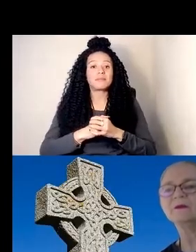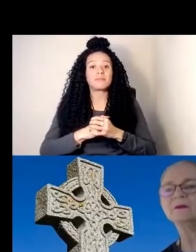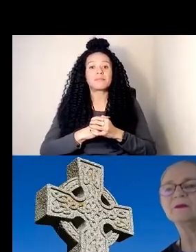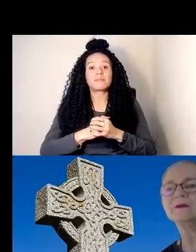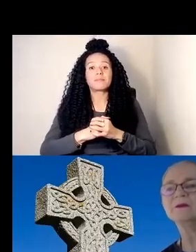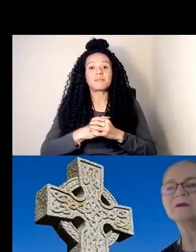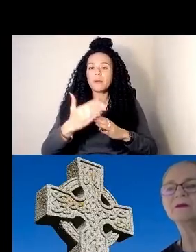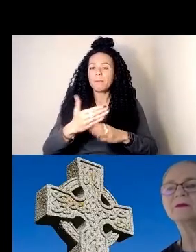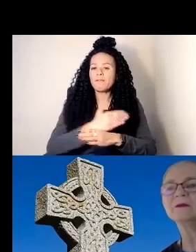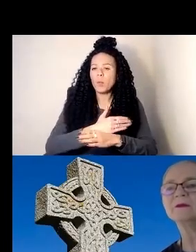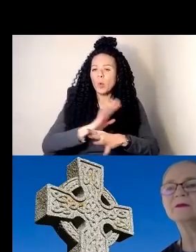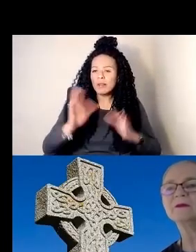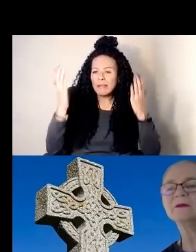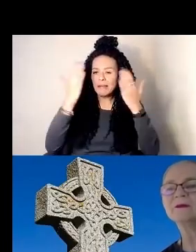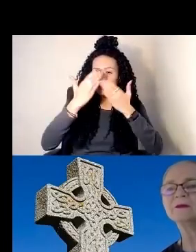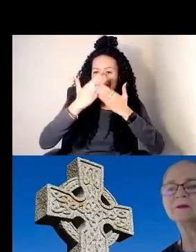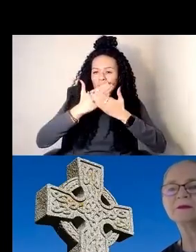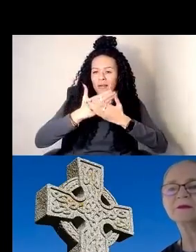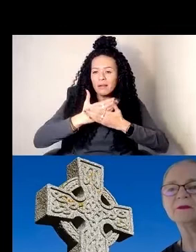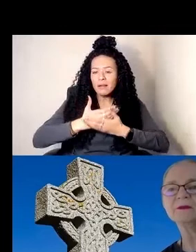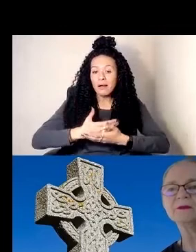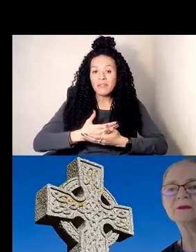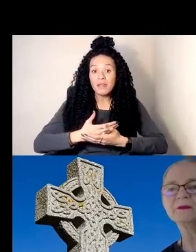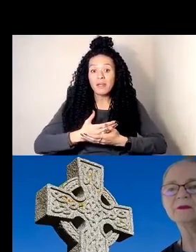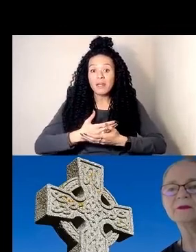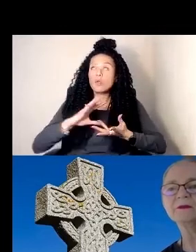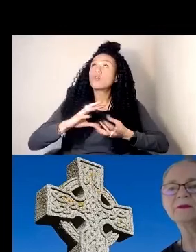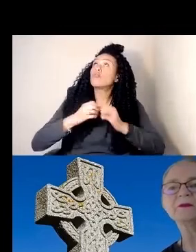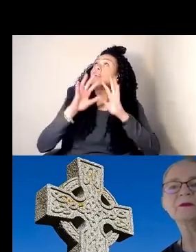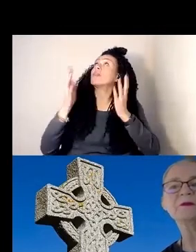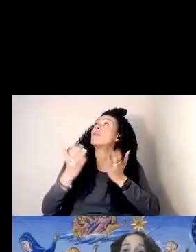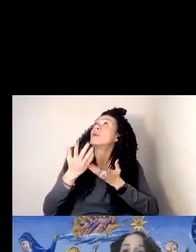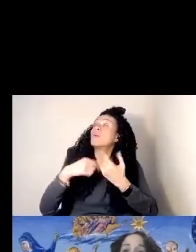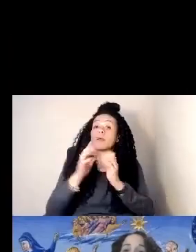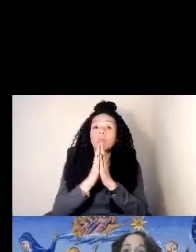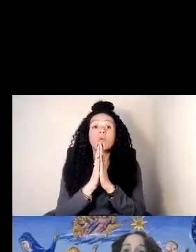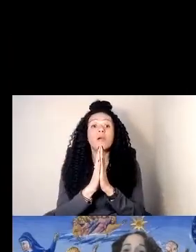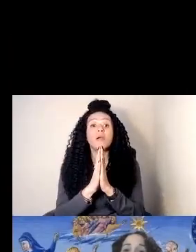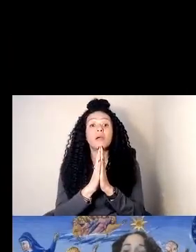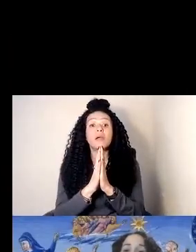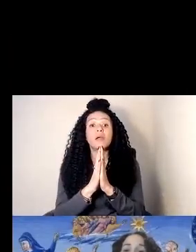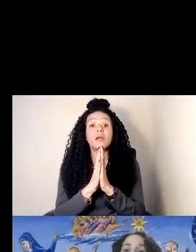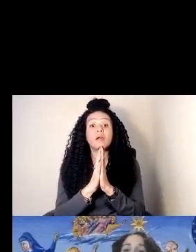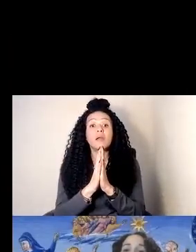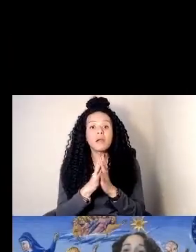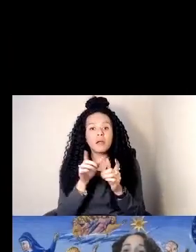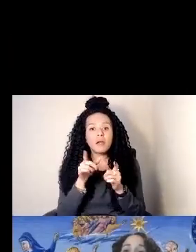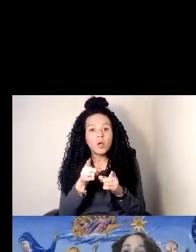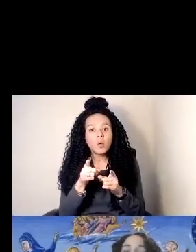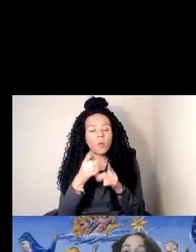terminum rerum creator possimus ut pro